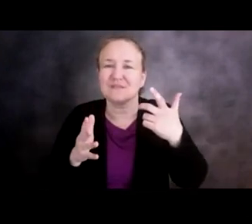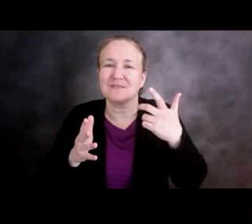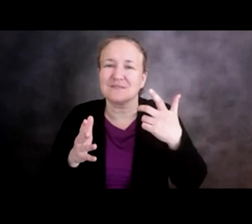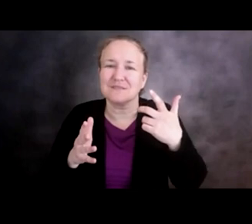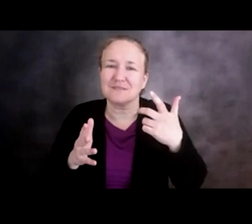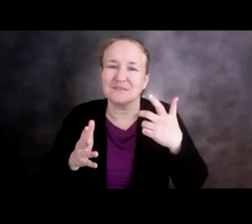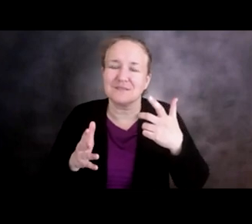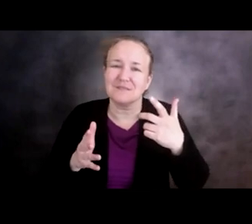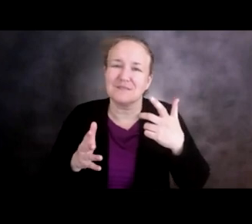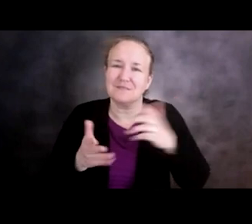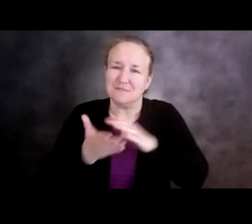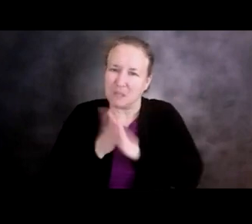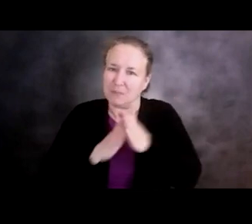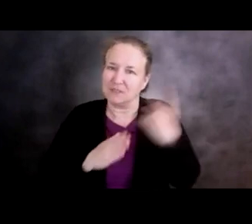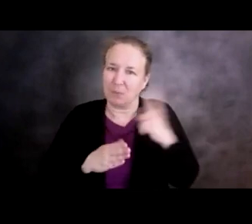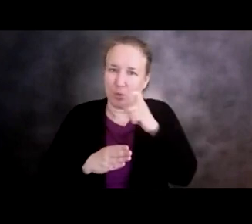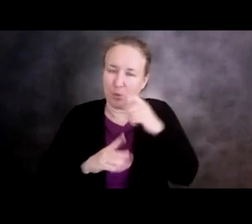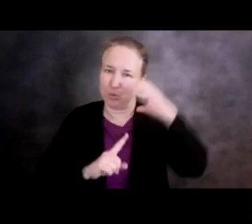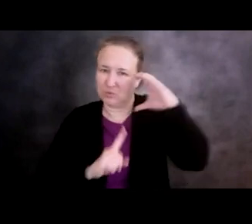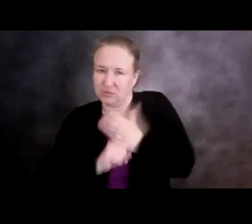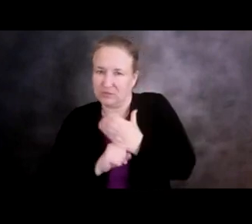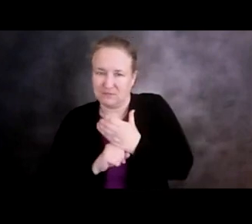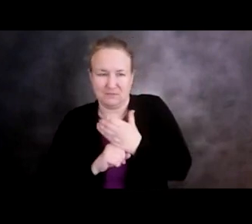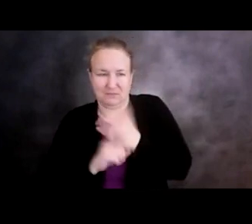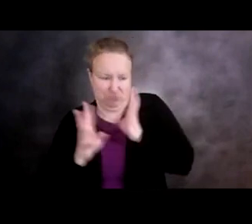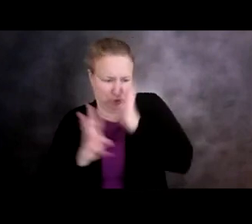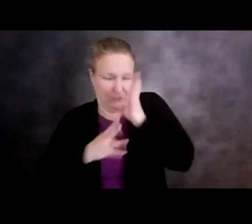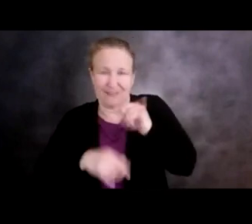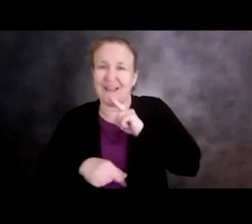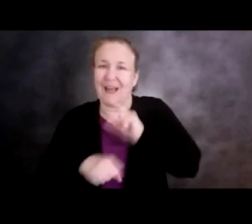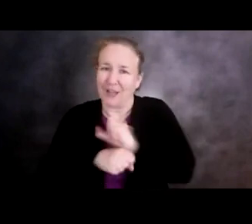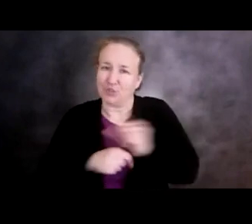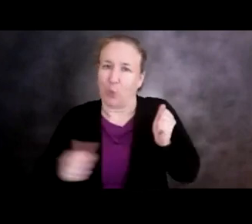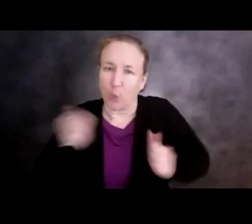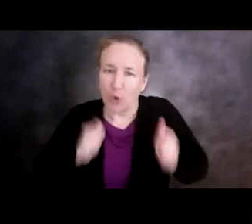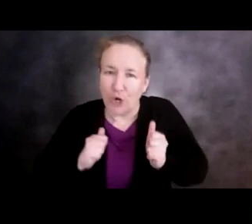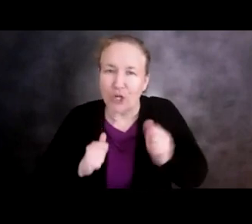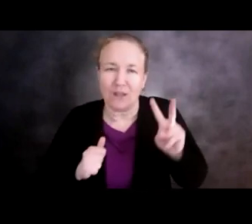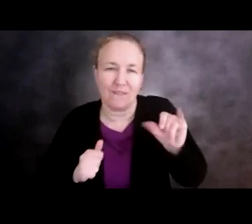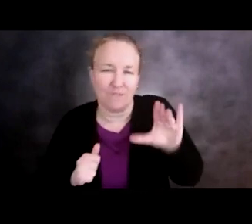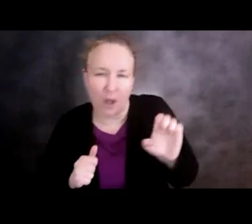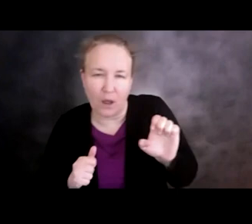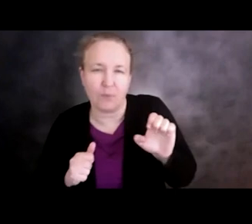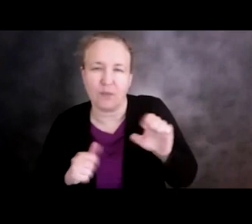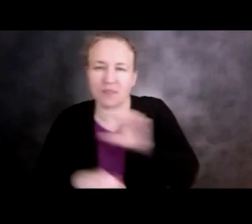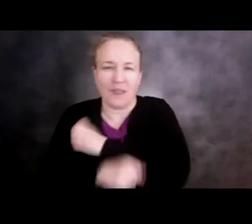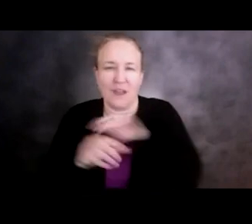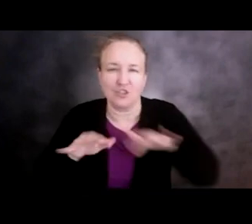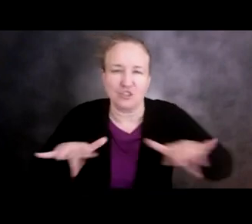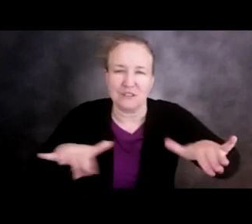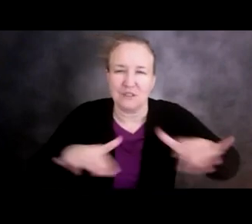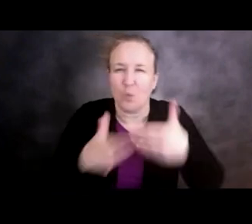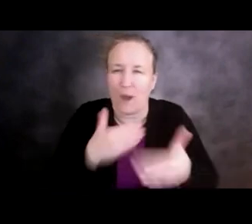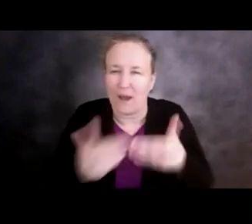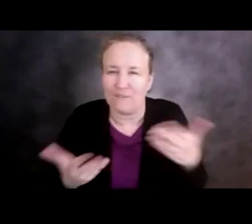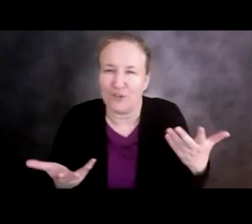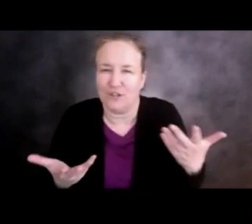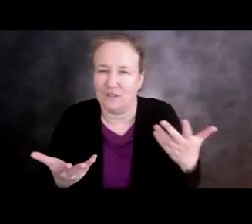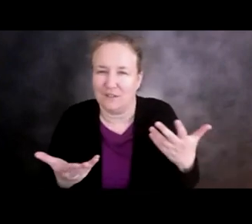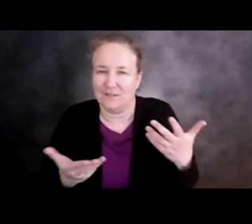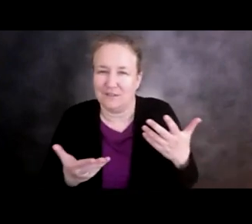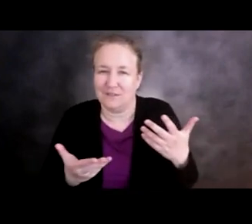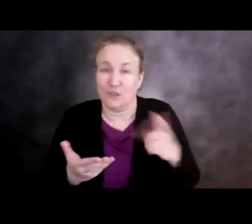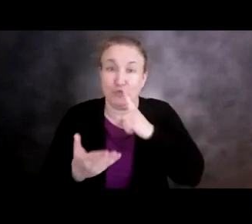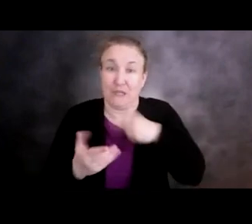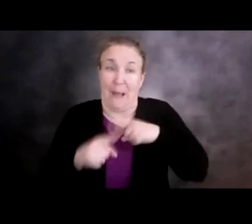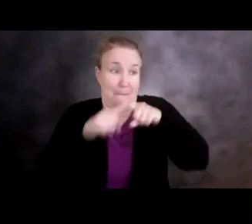somebody who's like, you know, creating the actual work or the vibe or whatever the energy is in the room. I just really base it